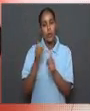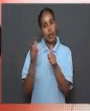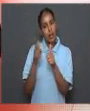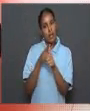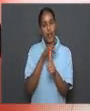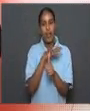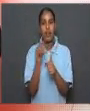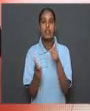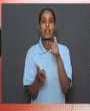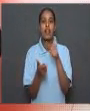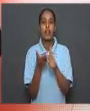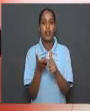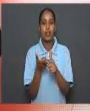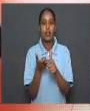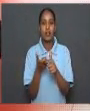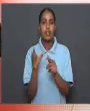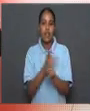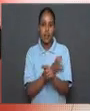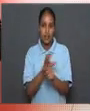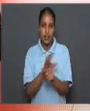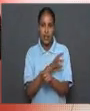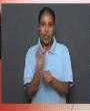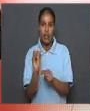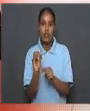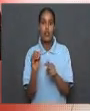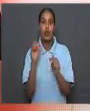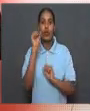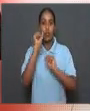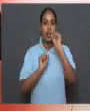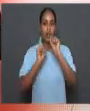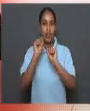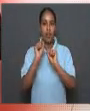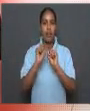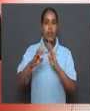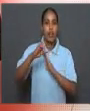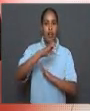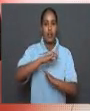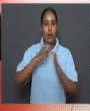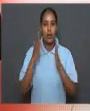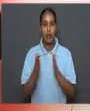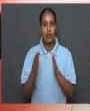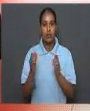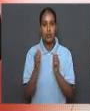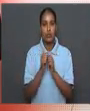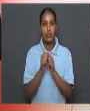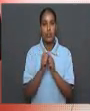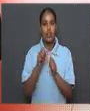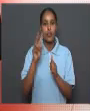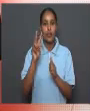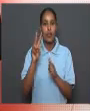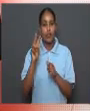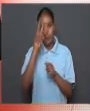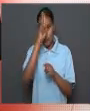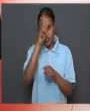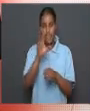primary and secondary cells and contrasted electrolytic with voltaic